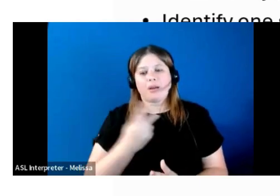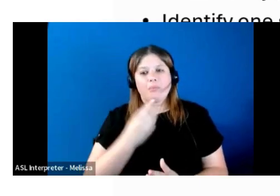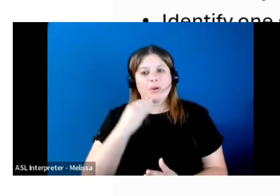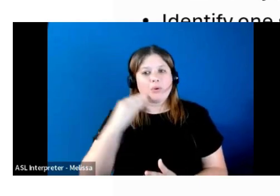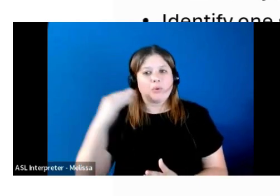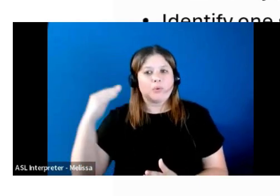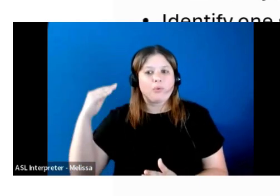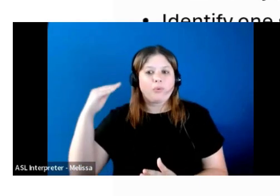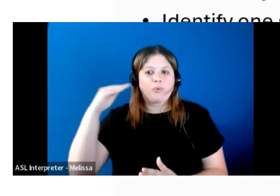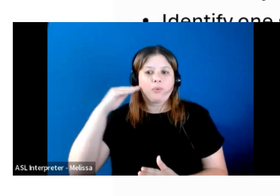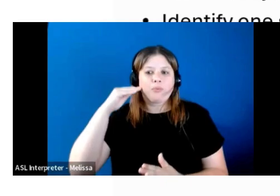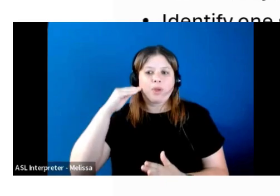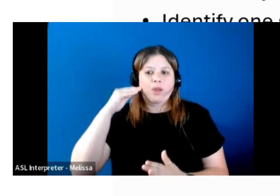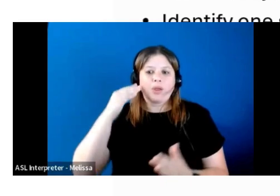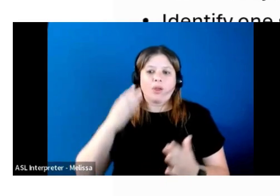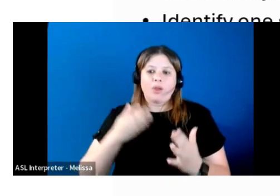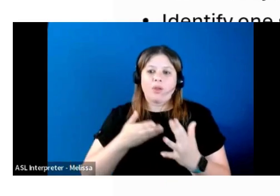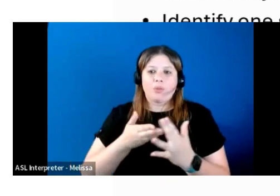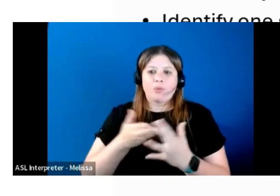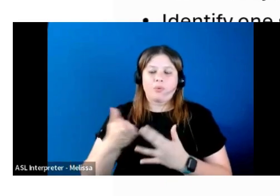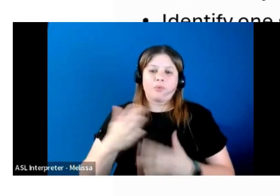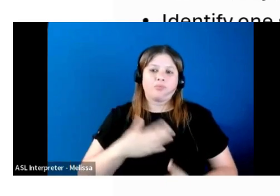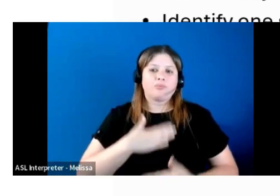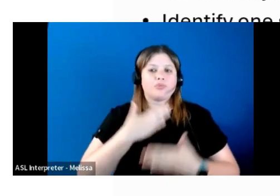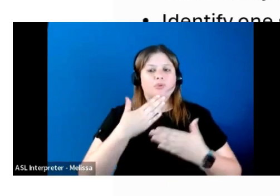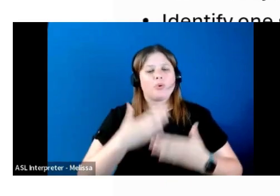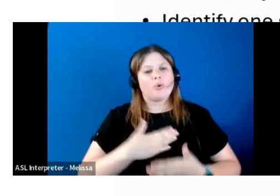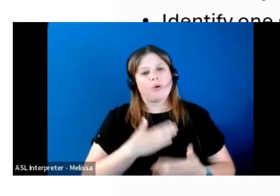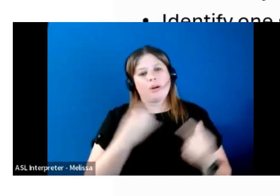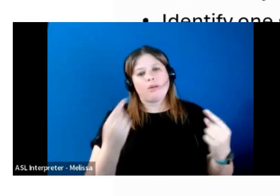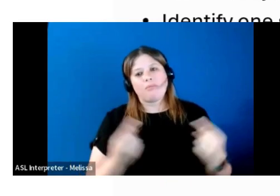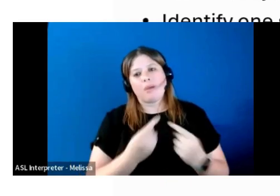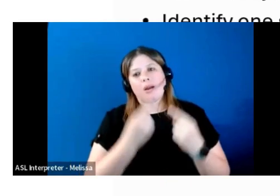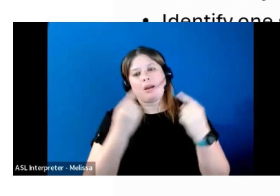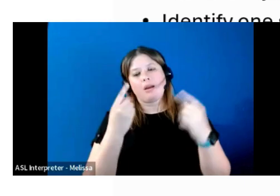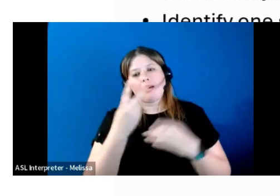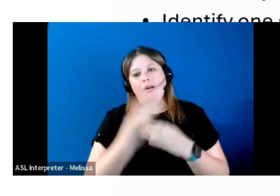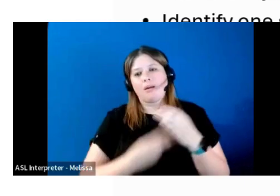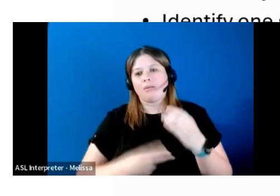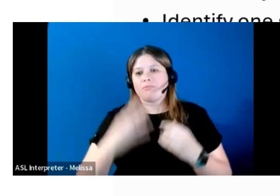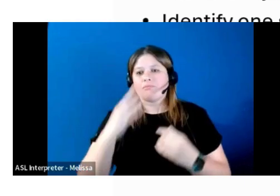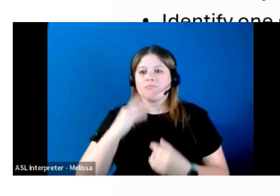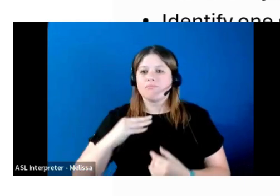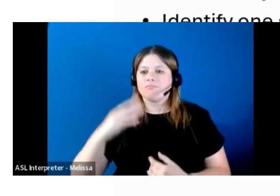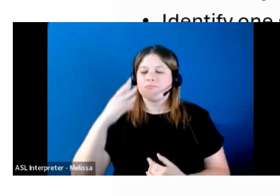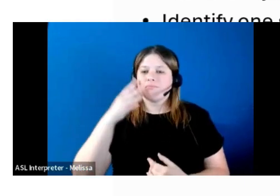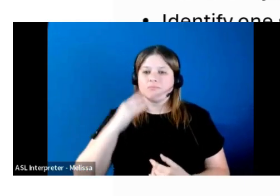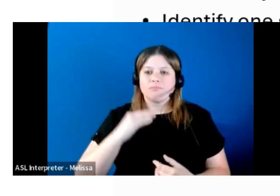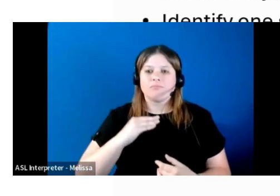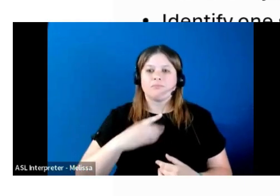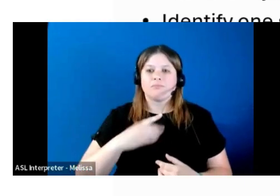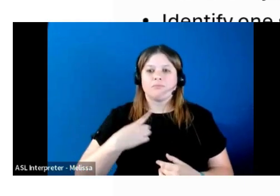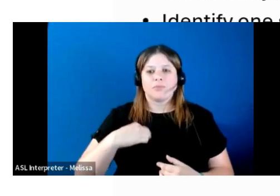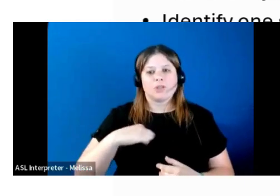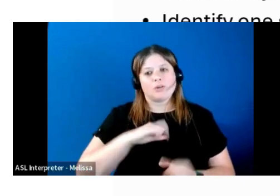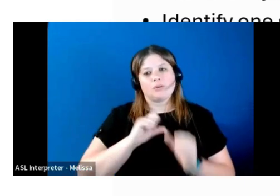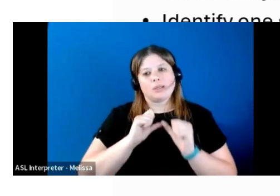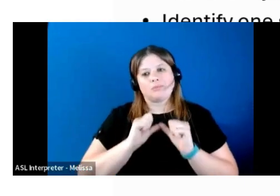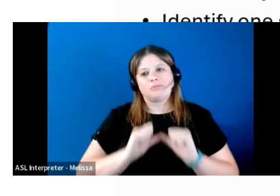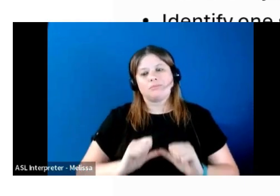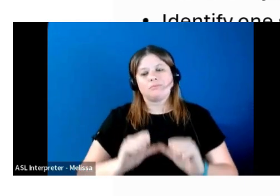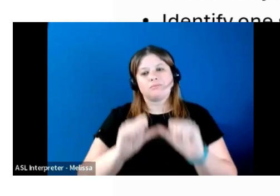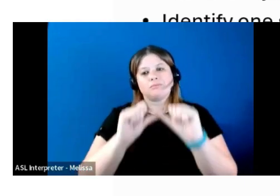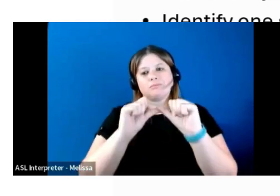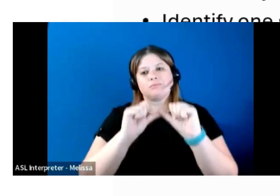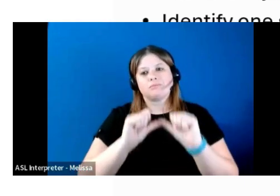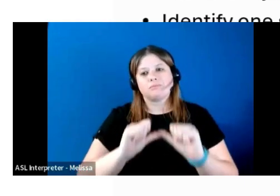the joy and pain that our lives bring, we